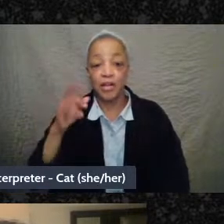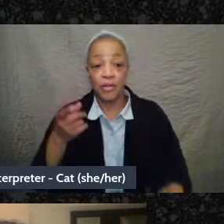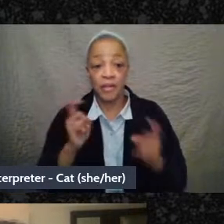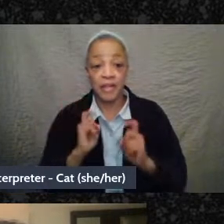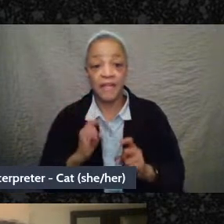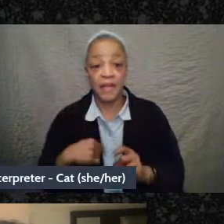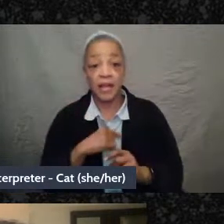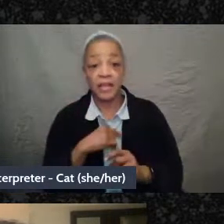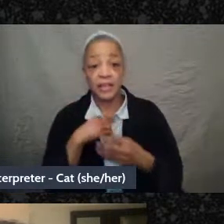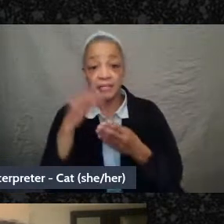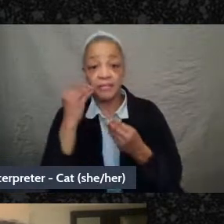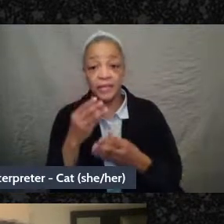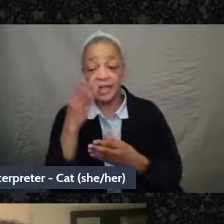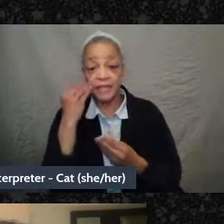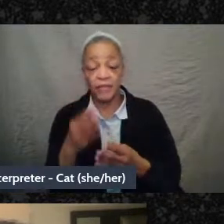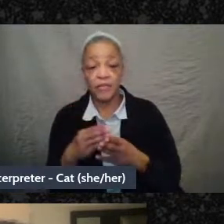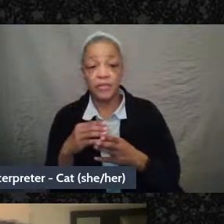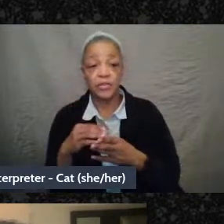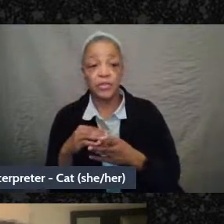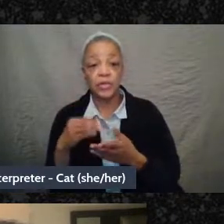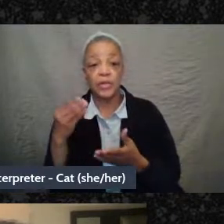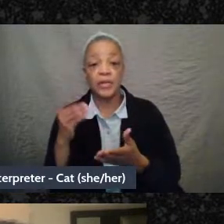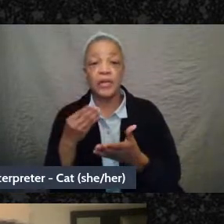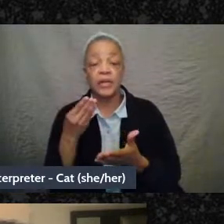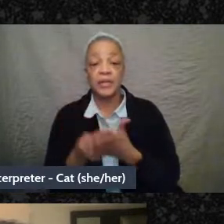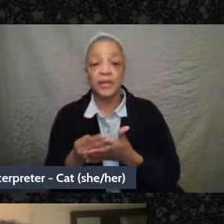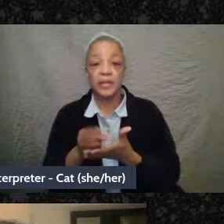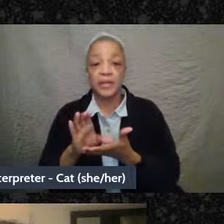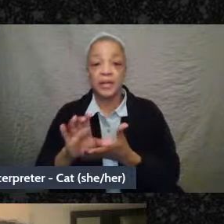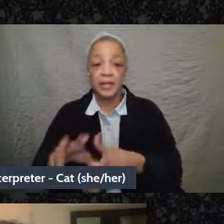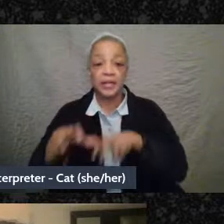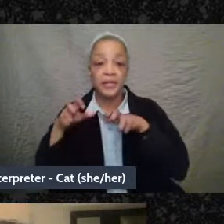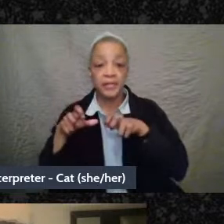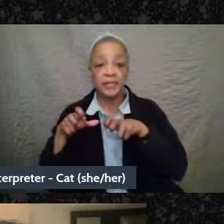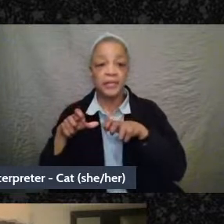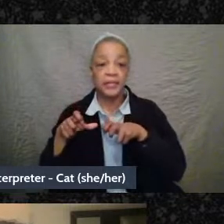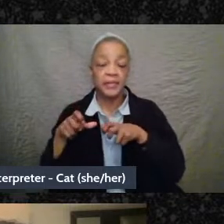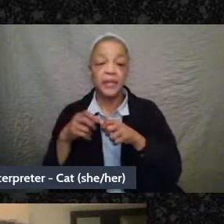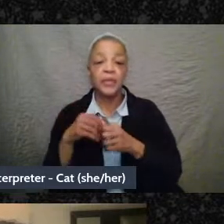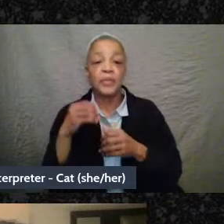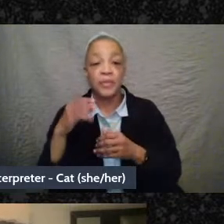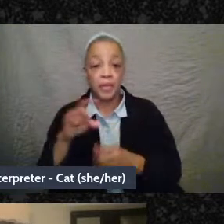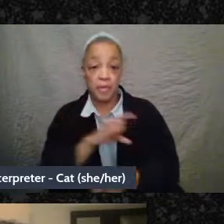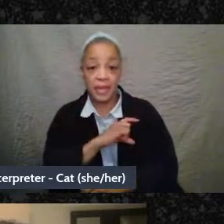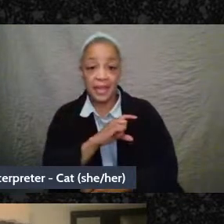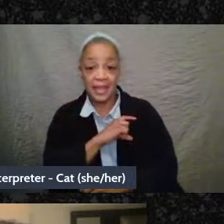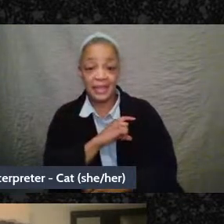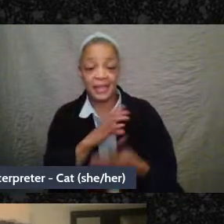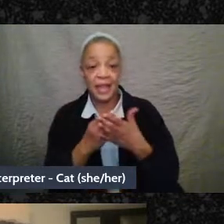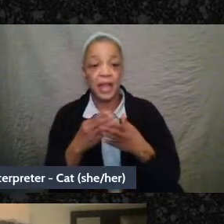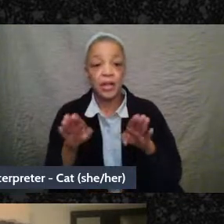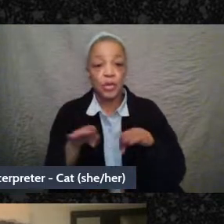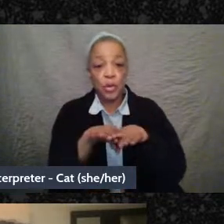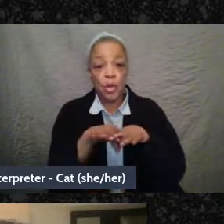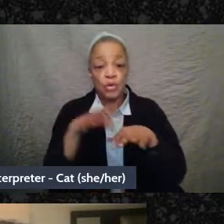Seattle to defund the Seattle police and close the Seattle Municipal Court, and what kinds of things you're learning?